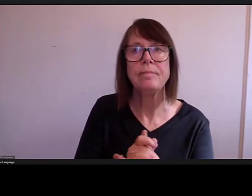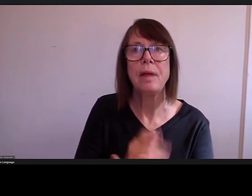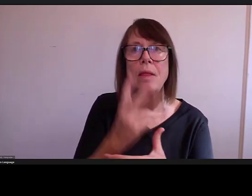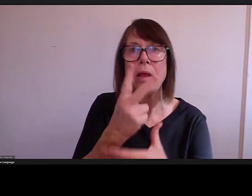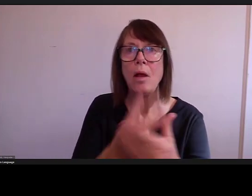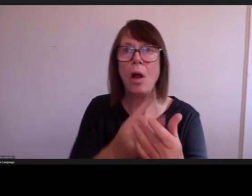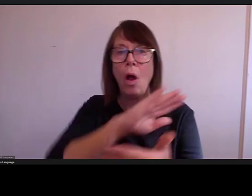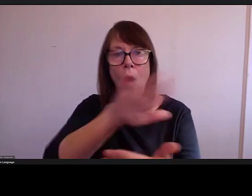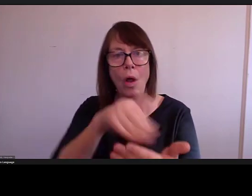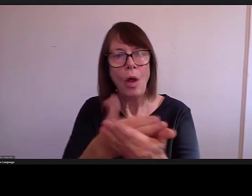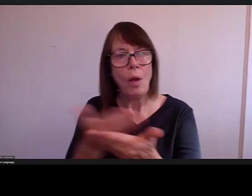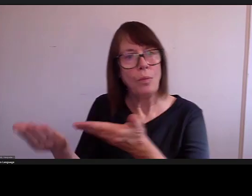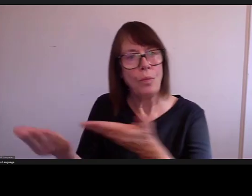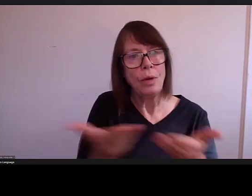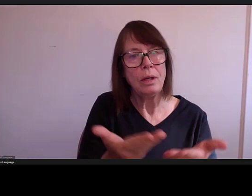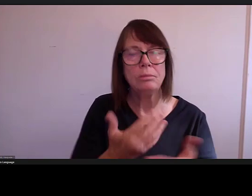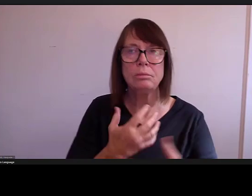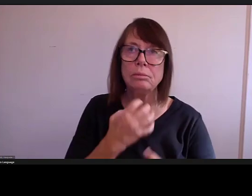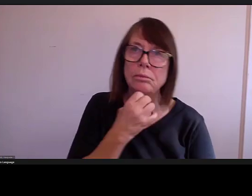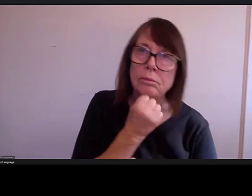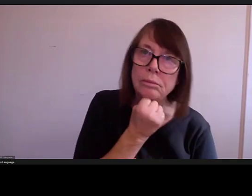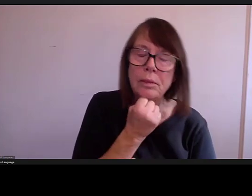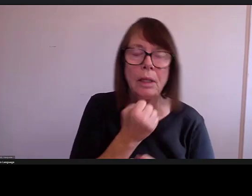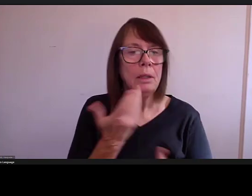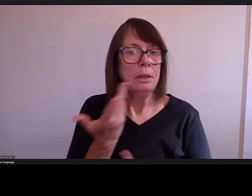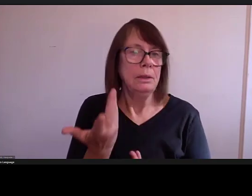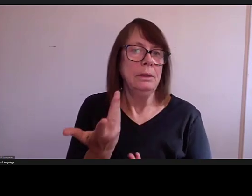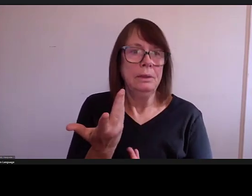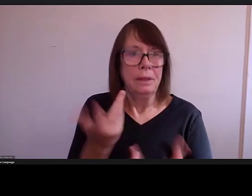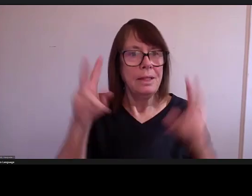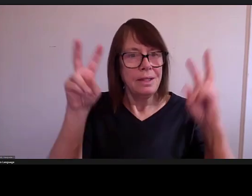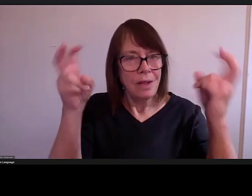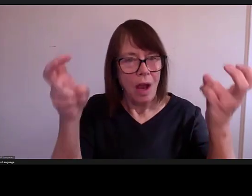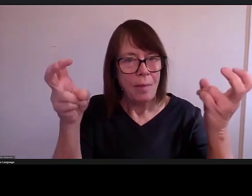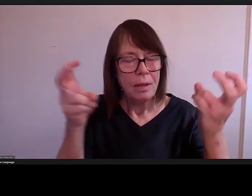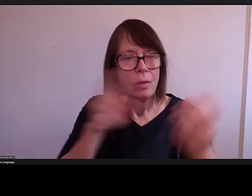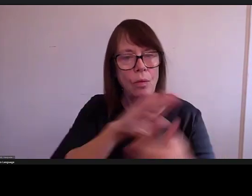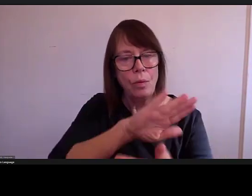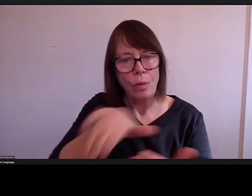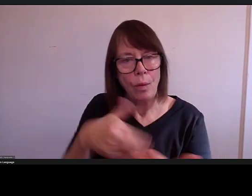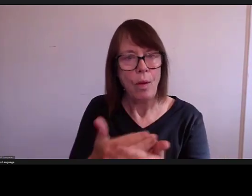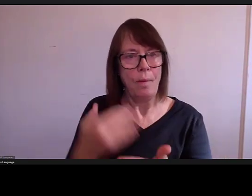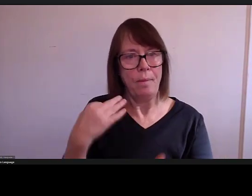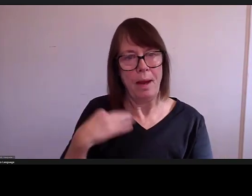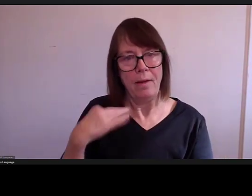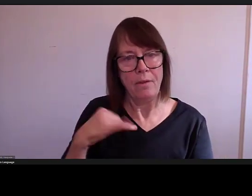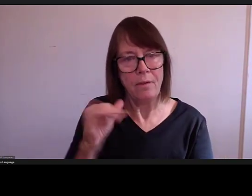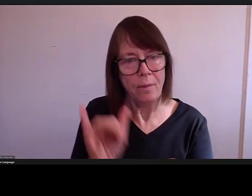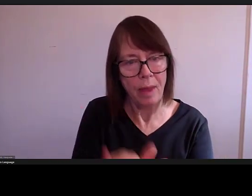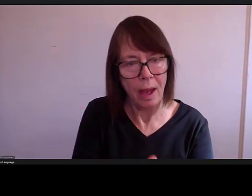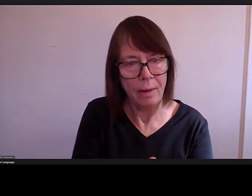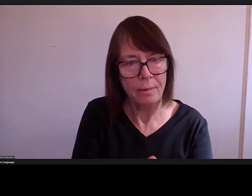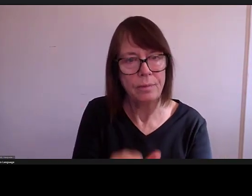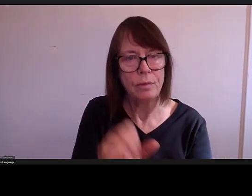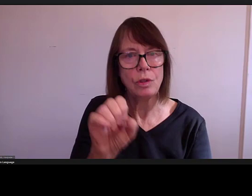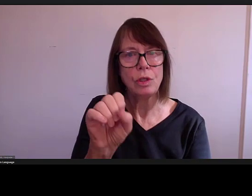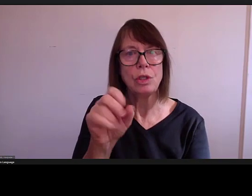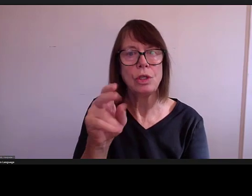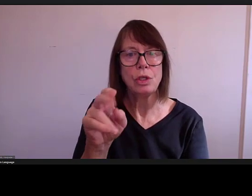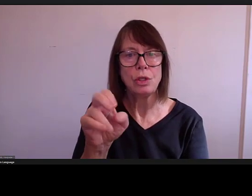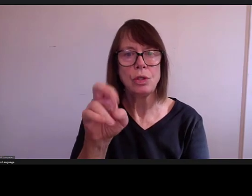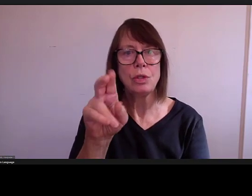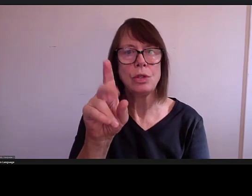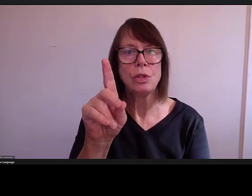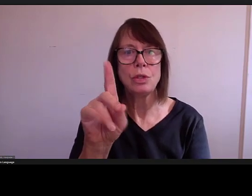this topic that we will all benefit from. And Sudhi Bar. Sudhi is a mother, wife, wellness,